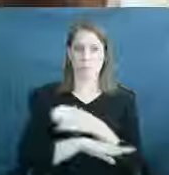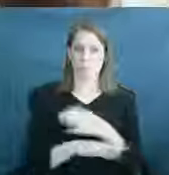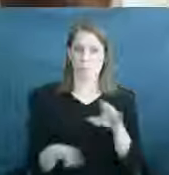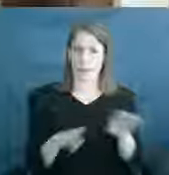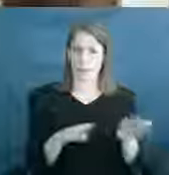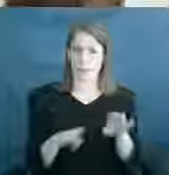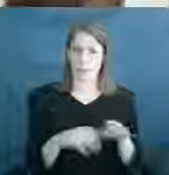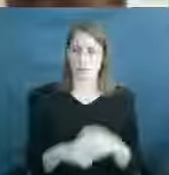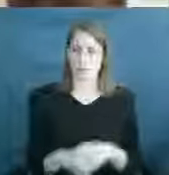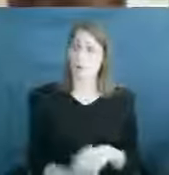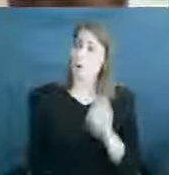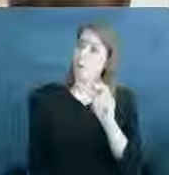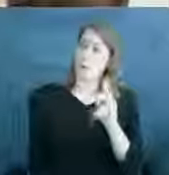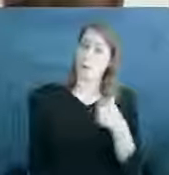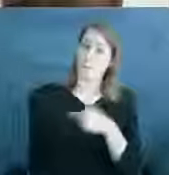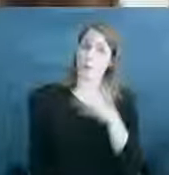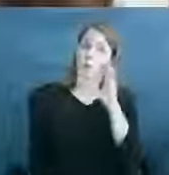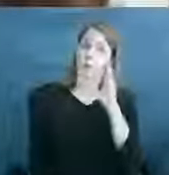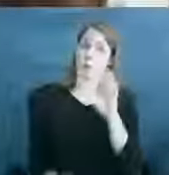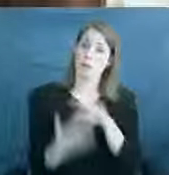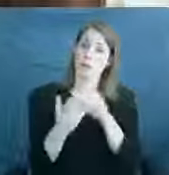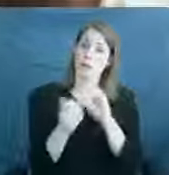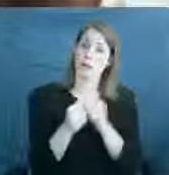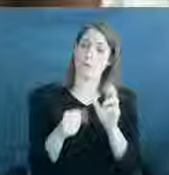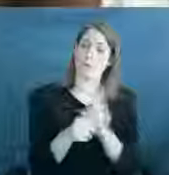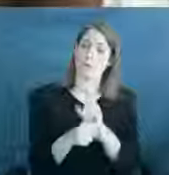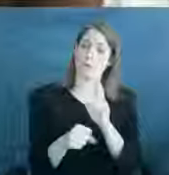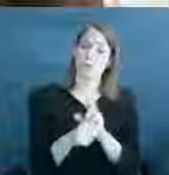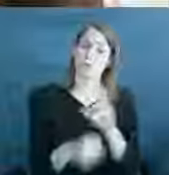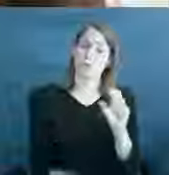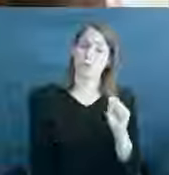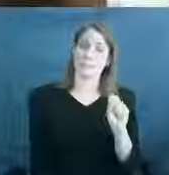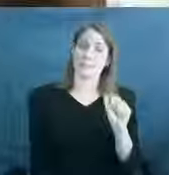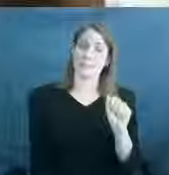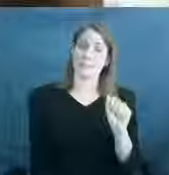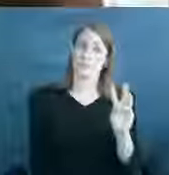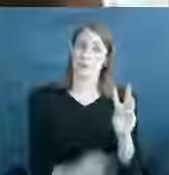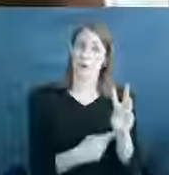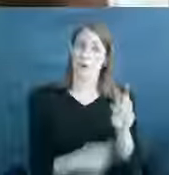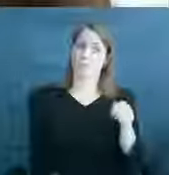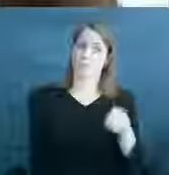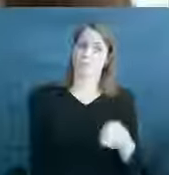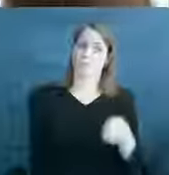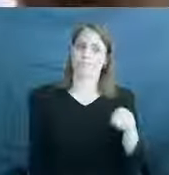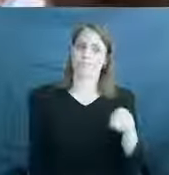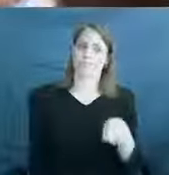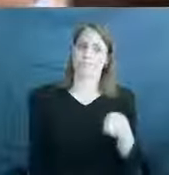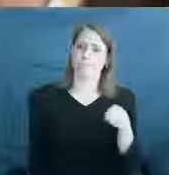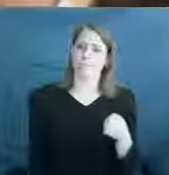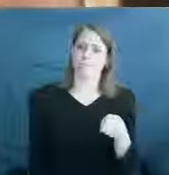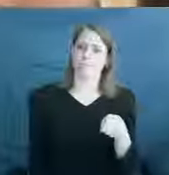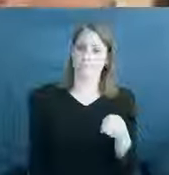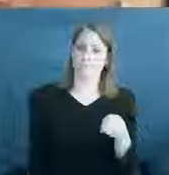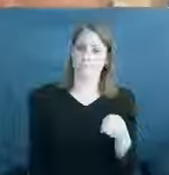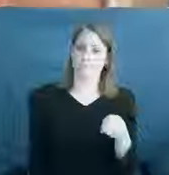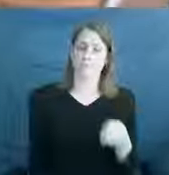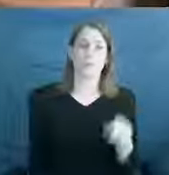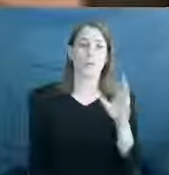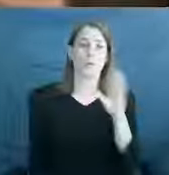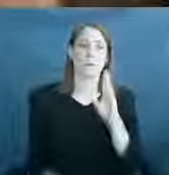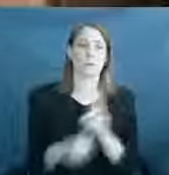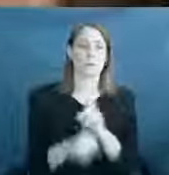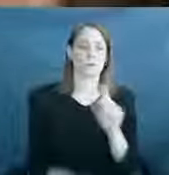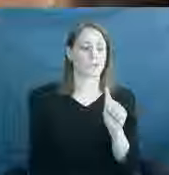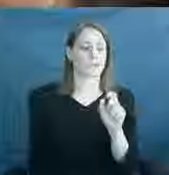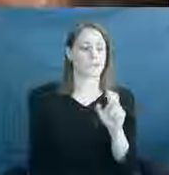you improve their behaviour. We're going to learn to use a tenon saw and a coping saw today to